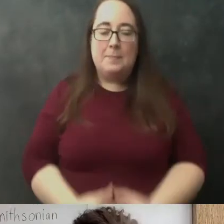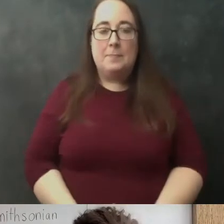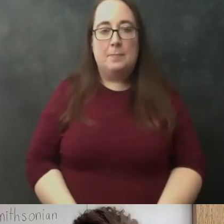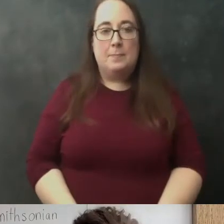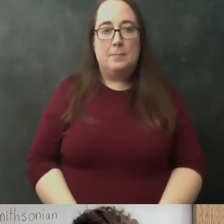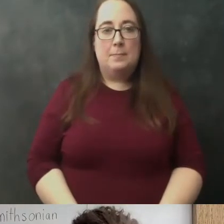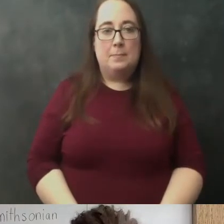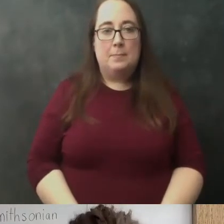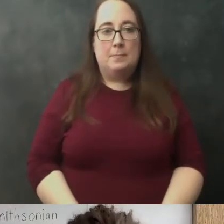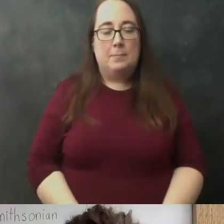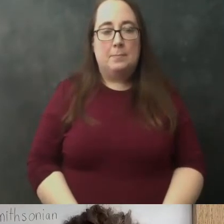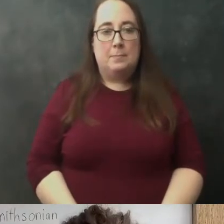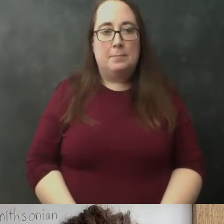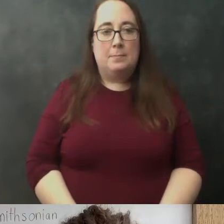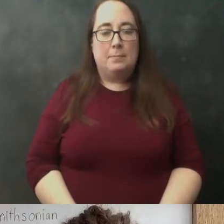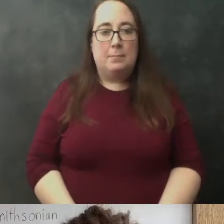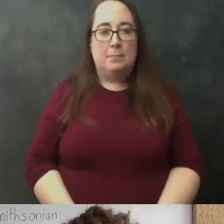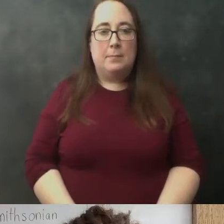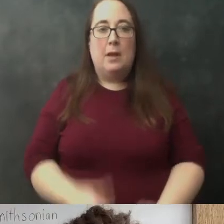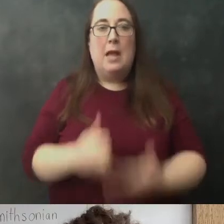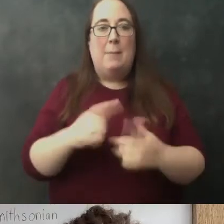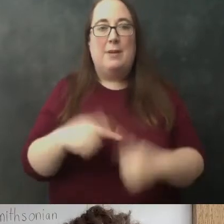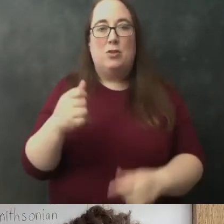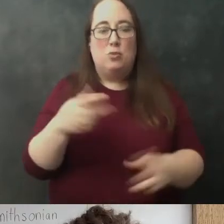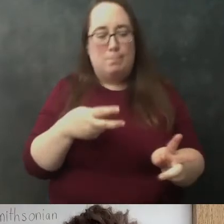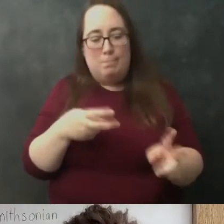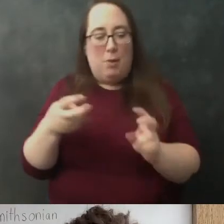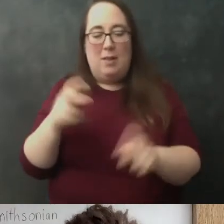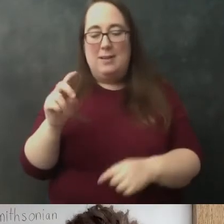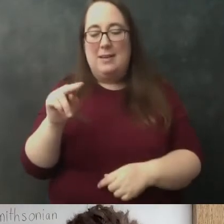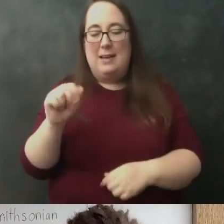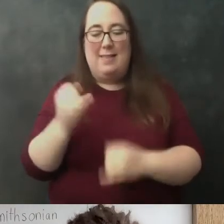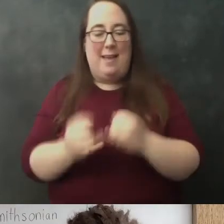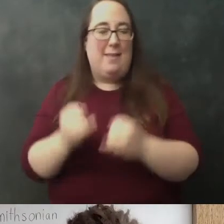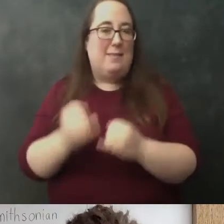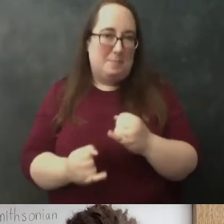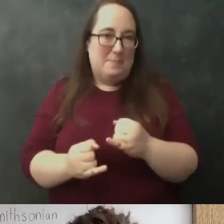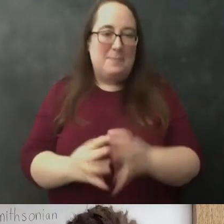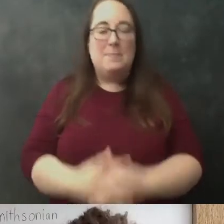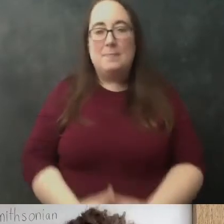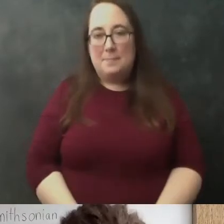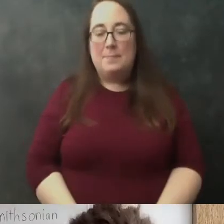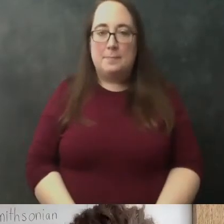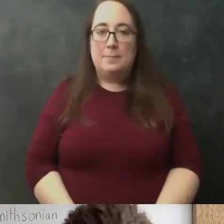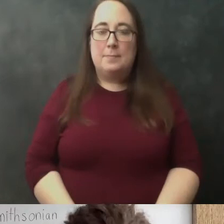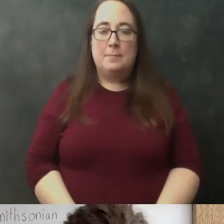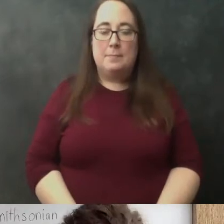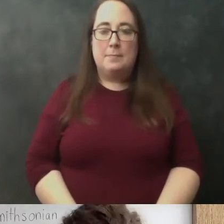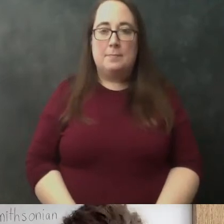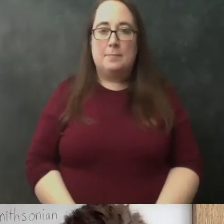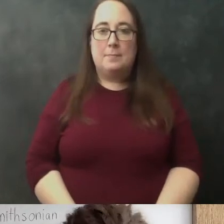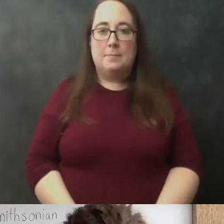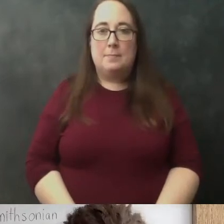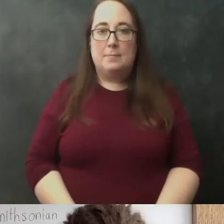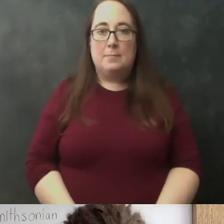just a way of helping to pull the DNA out at the end, which is what we use the alcohol for. Okay, cool. That